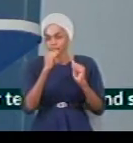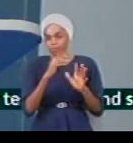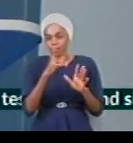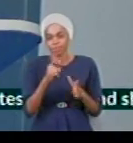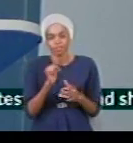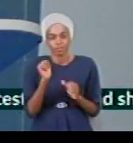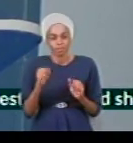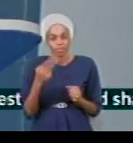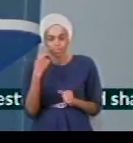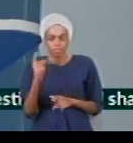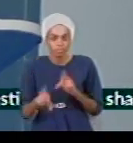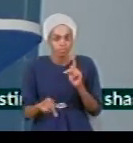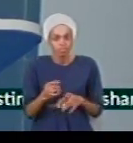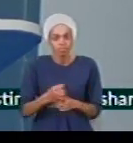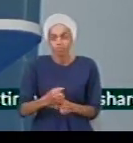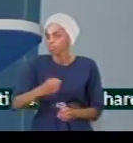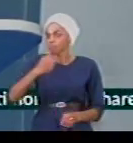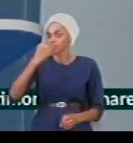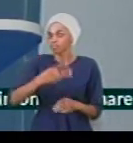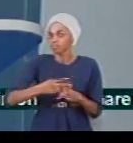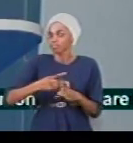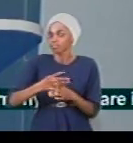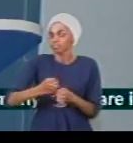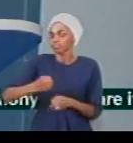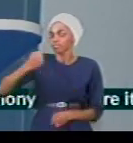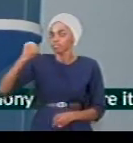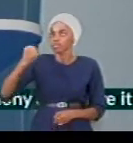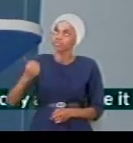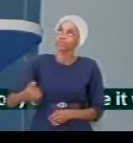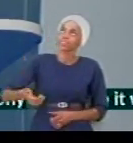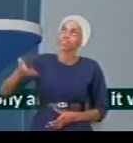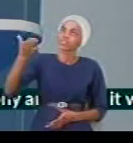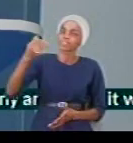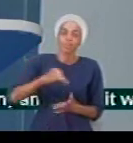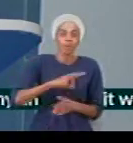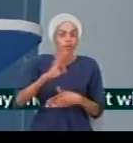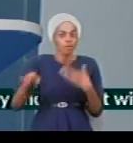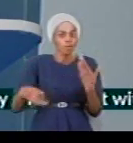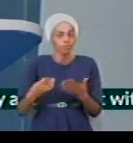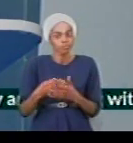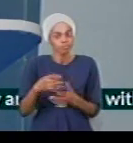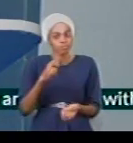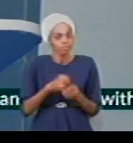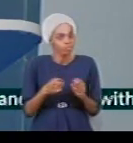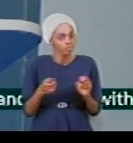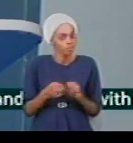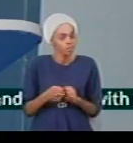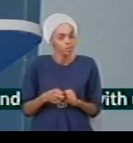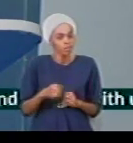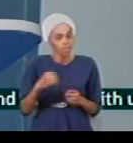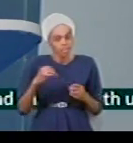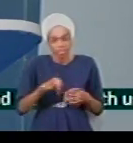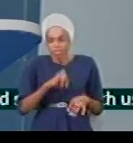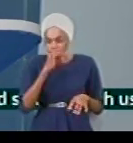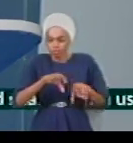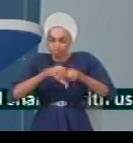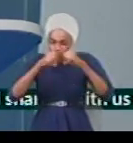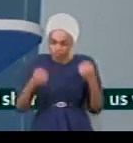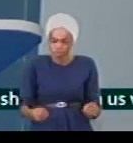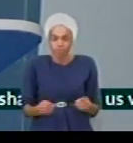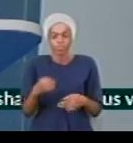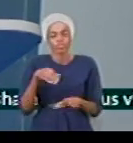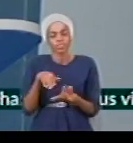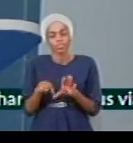At The Name of Jesus every name was bow cancer was about tonight paralysis must bow